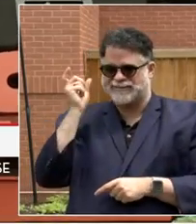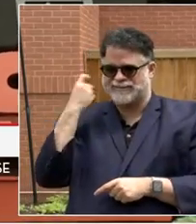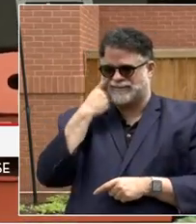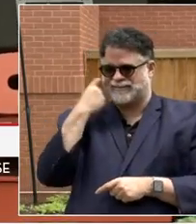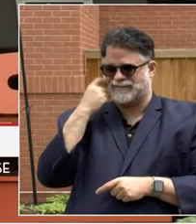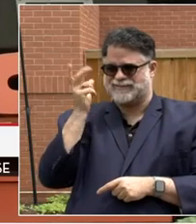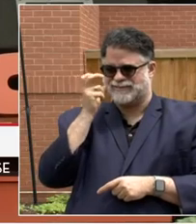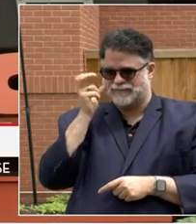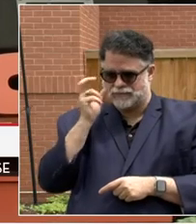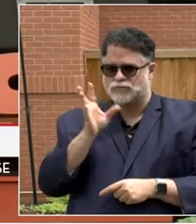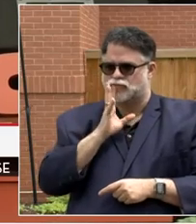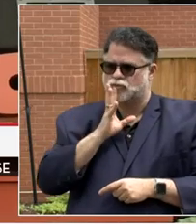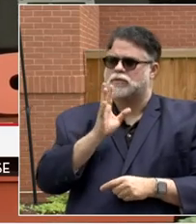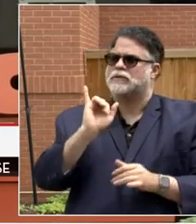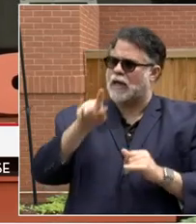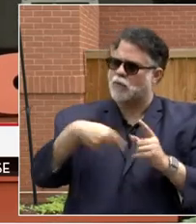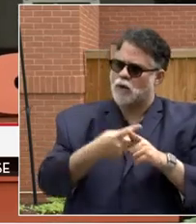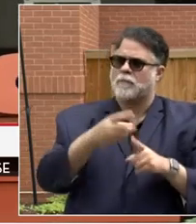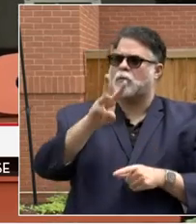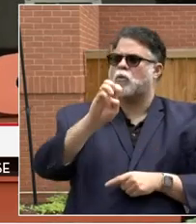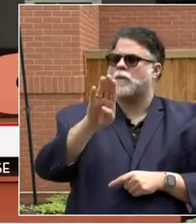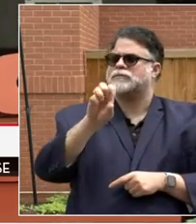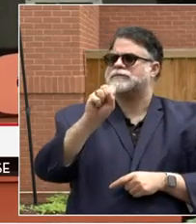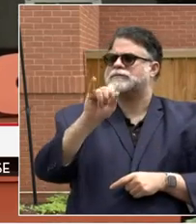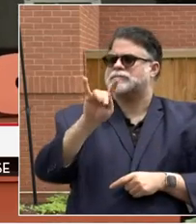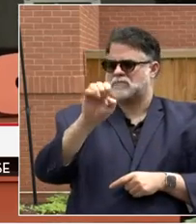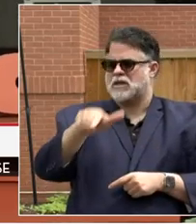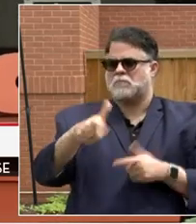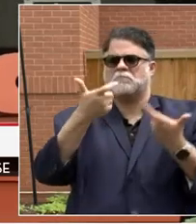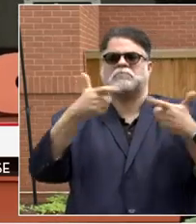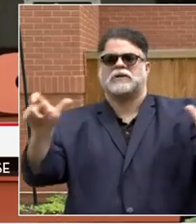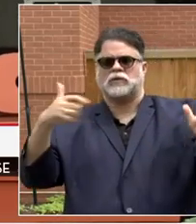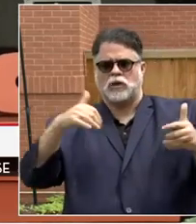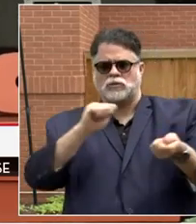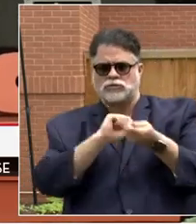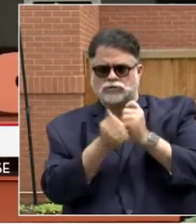He mentioned some of the big. Do you know the song?